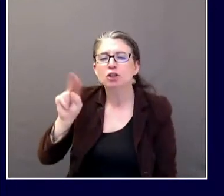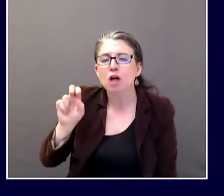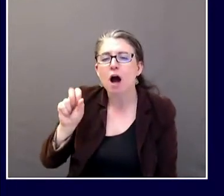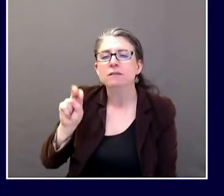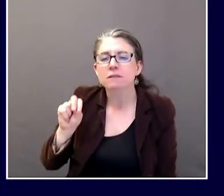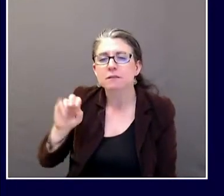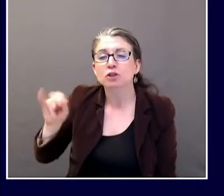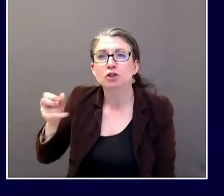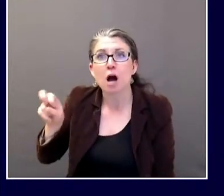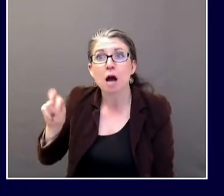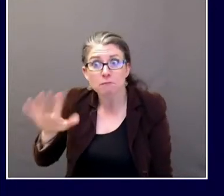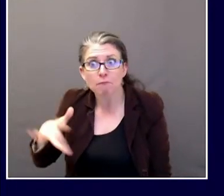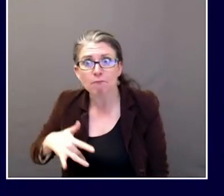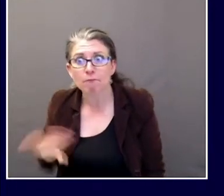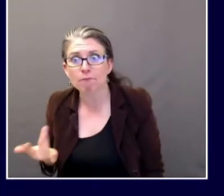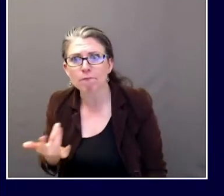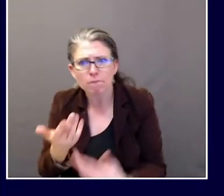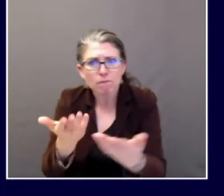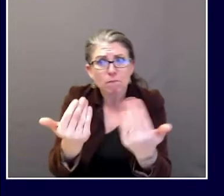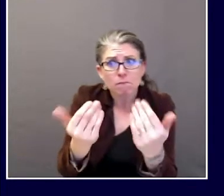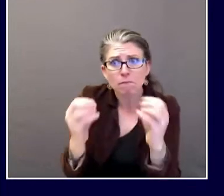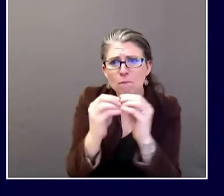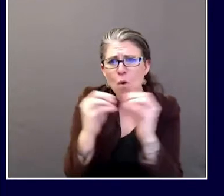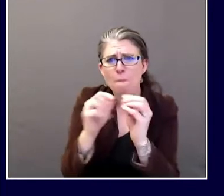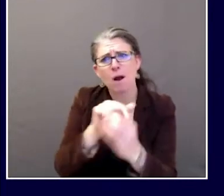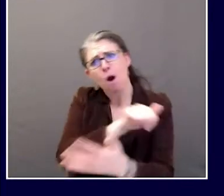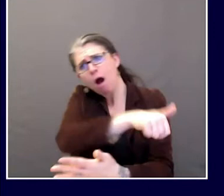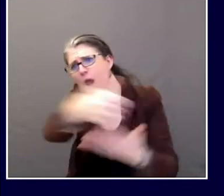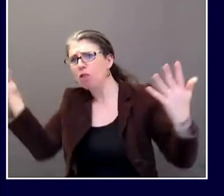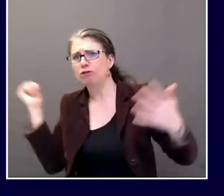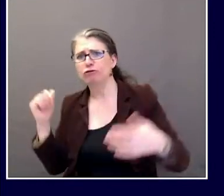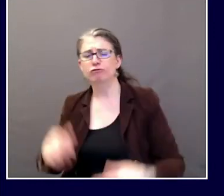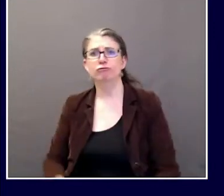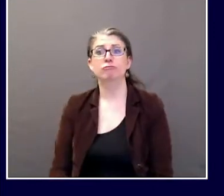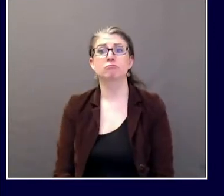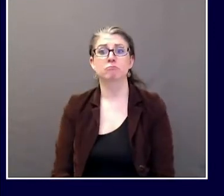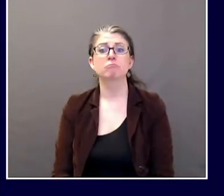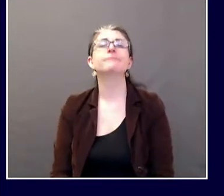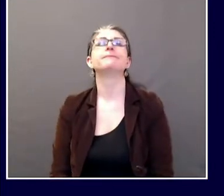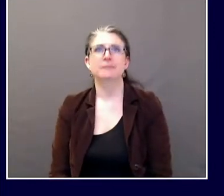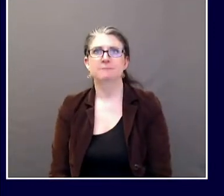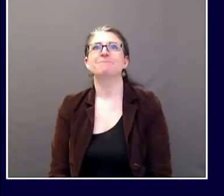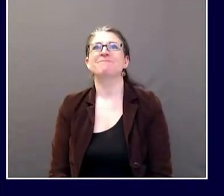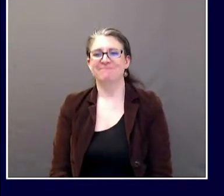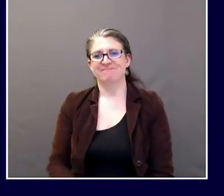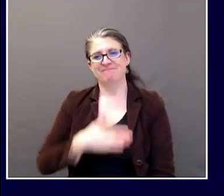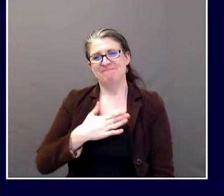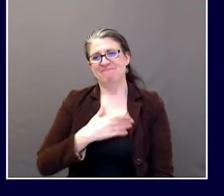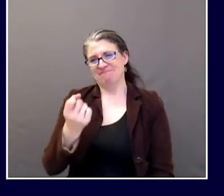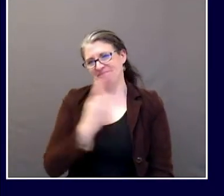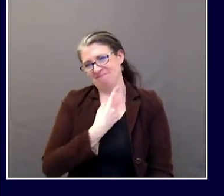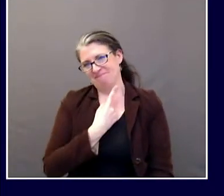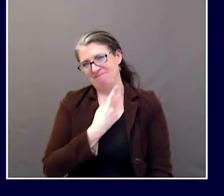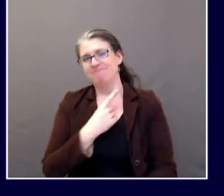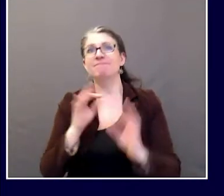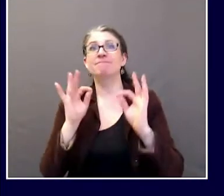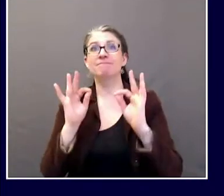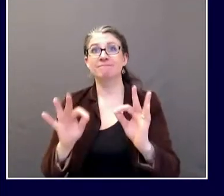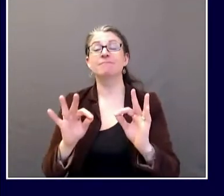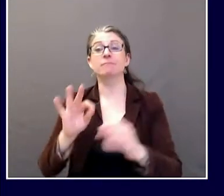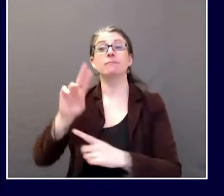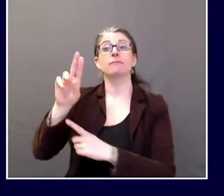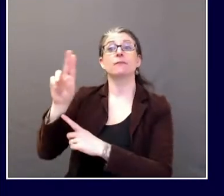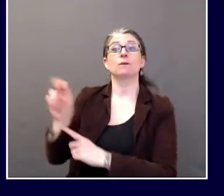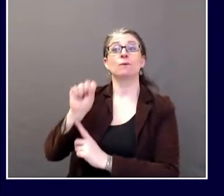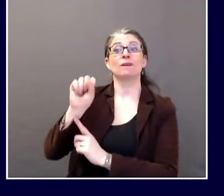Glad you asked that, Amy. The answer is that I actually have a meeting with the US CDC's advisory committee,